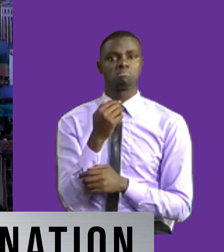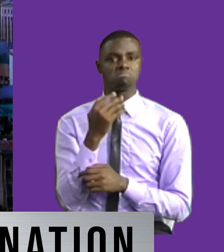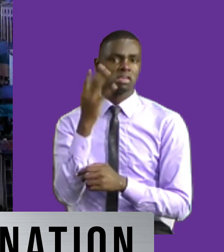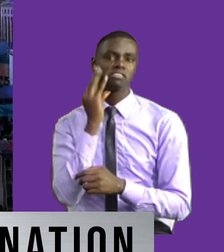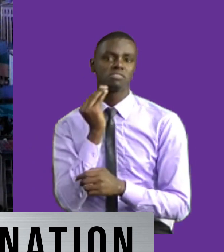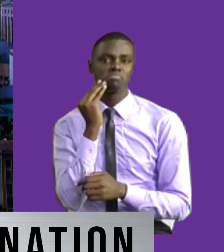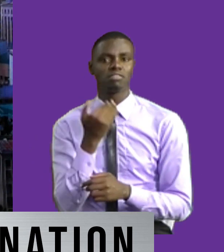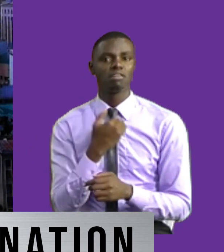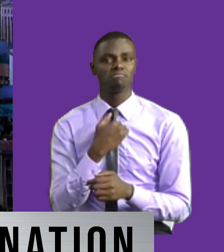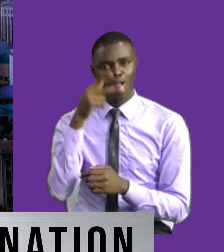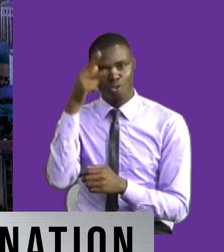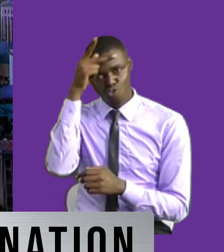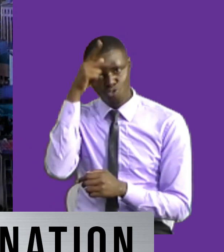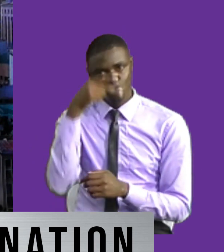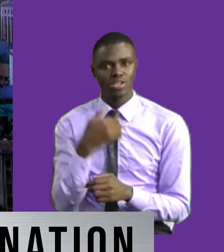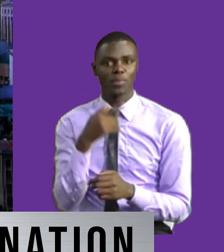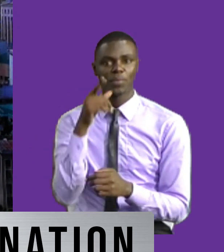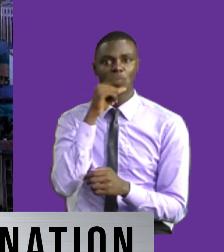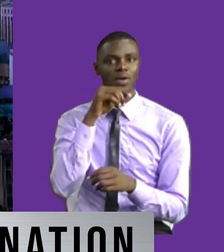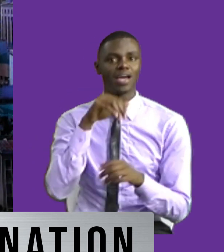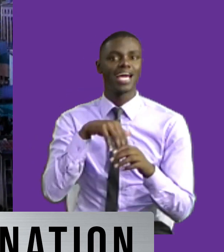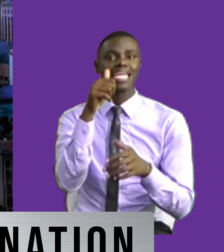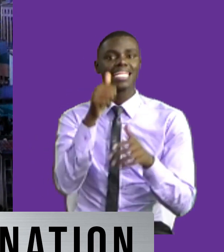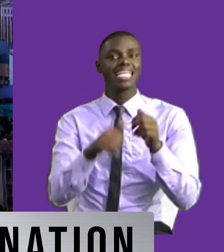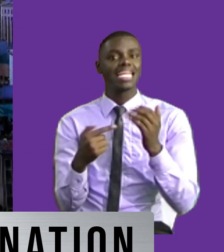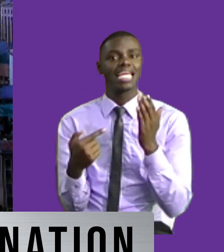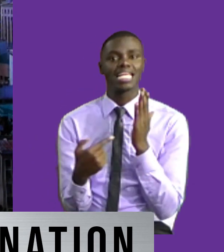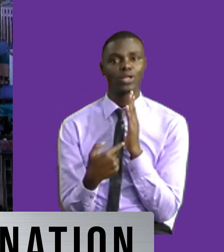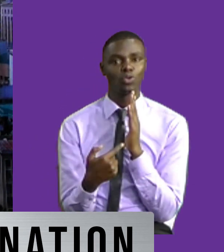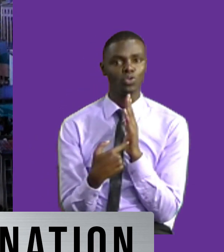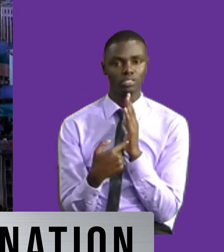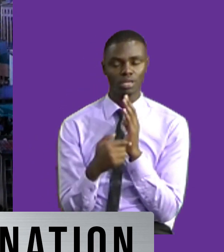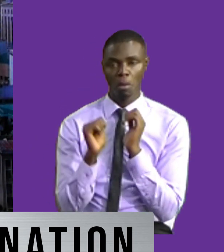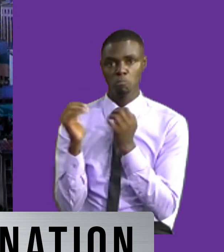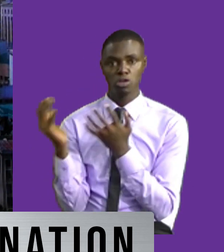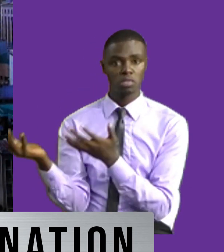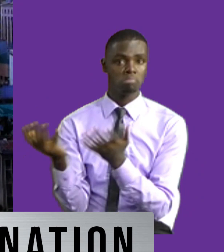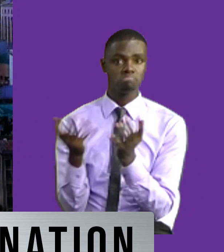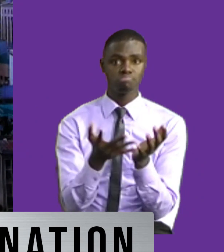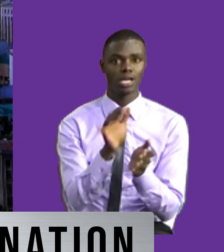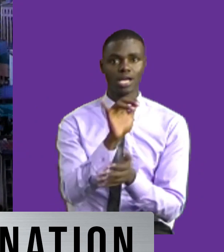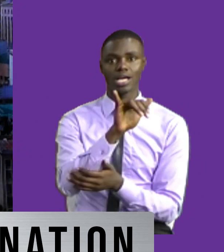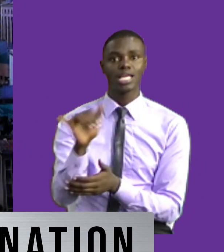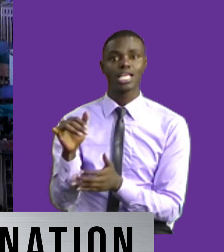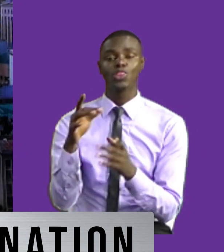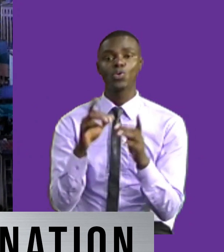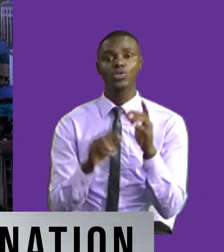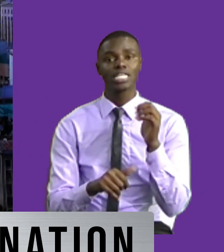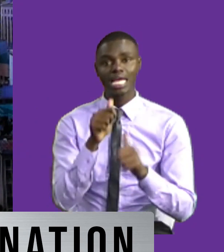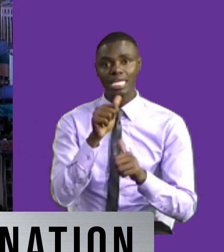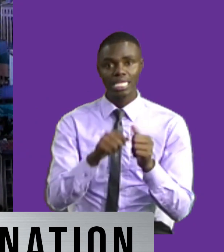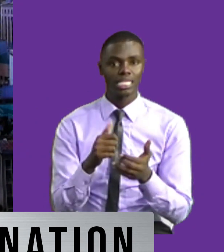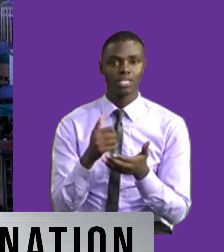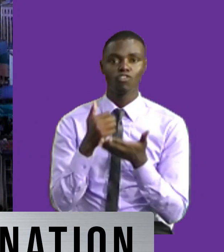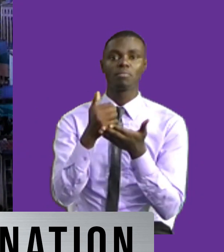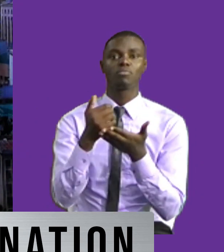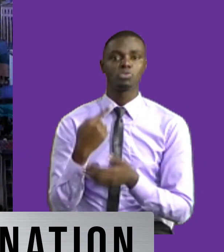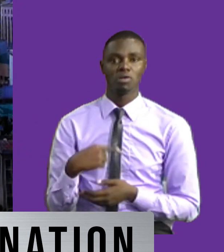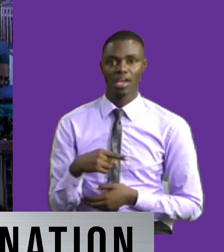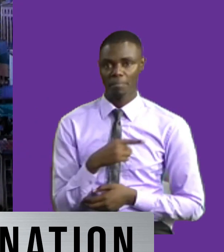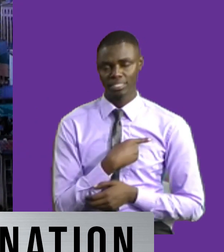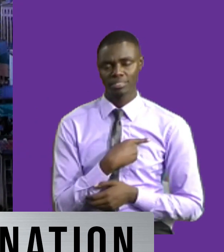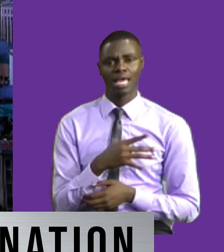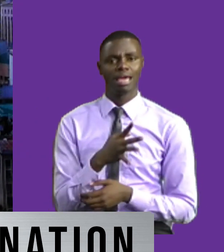experience, they have got knowledge in dairy technology. We can bring them in those dairies for them to help us.